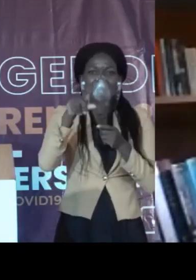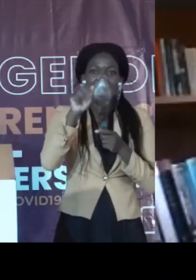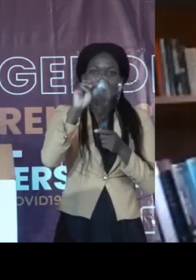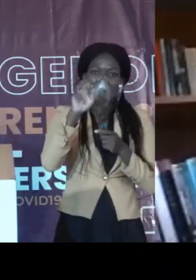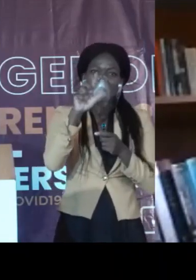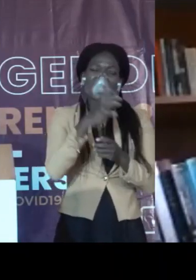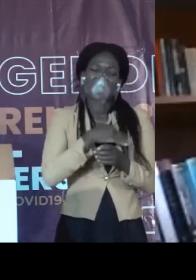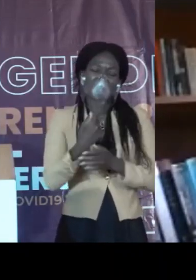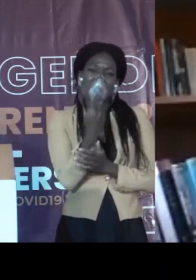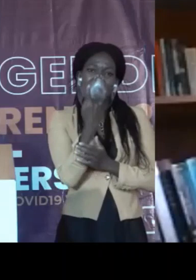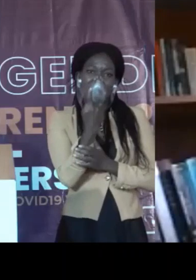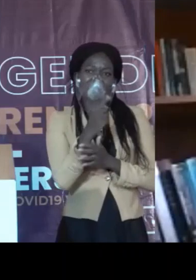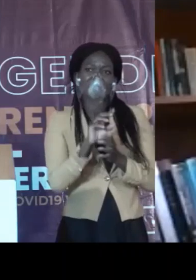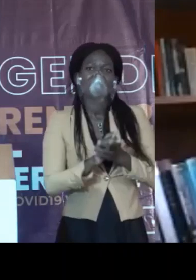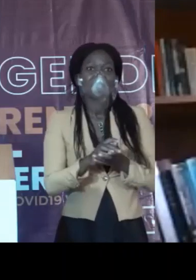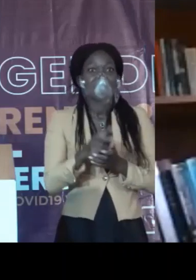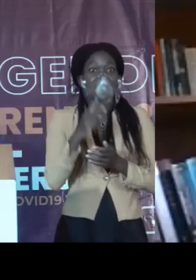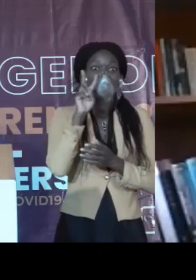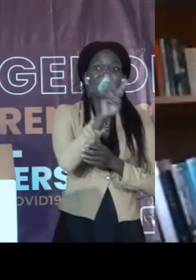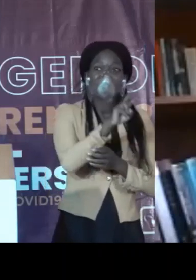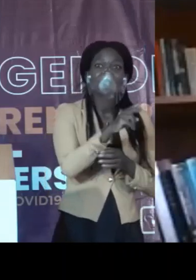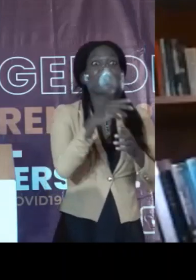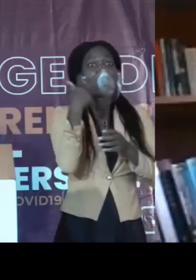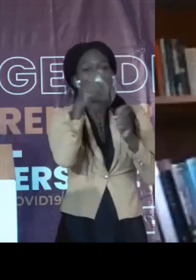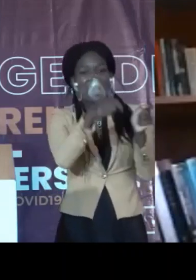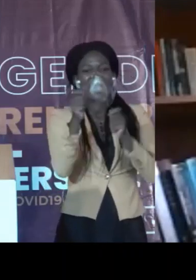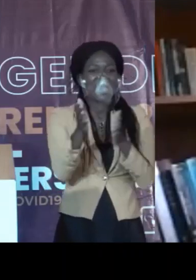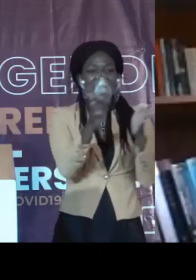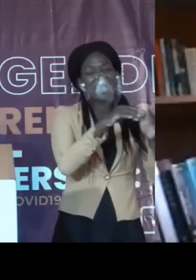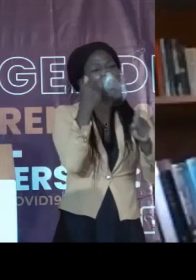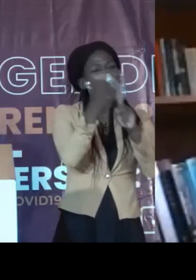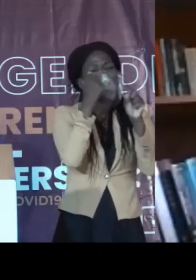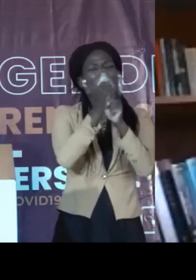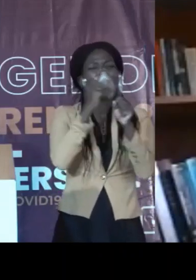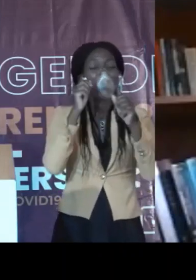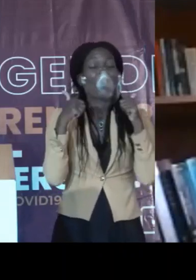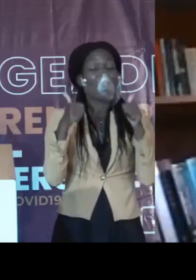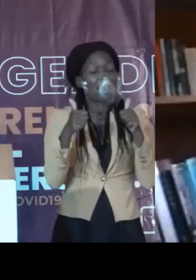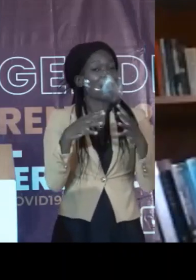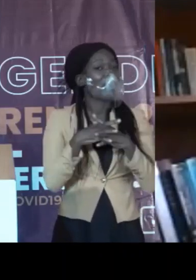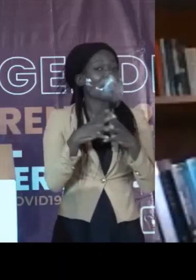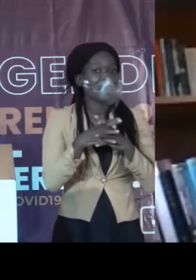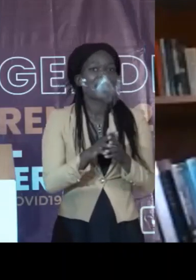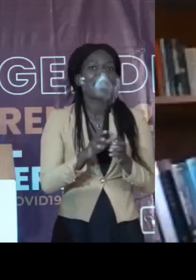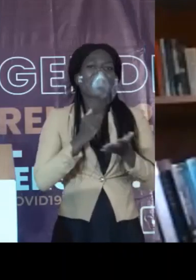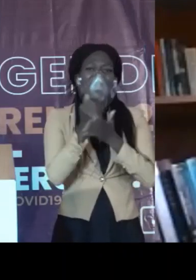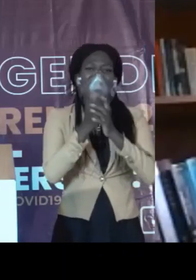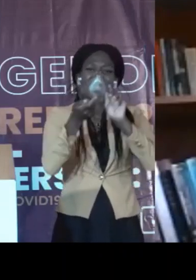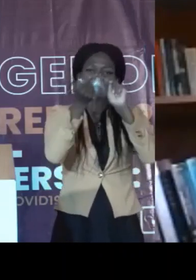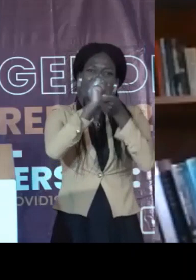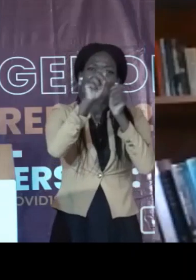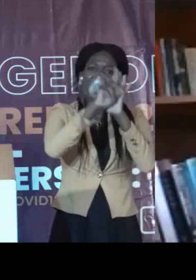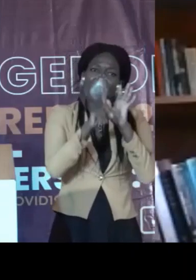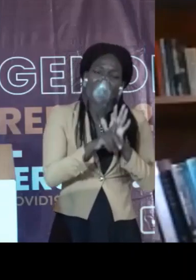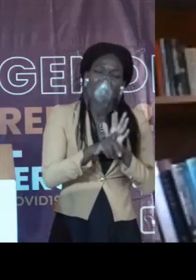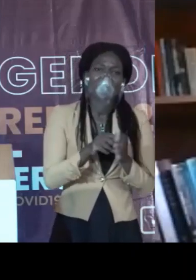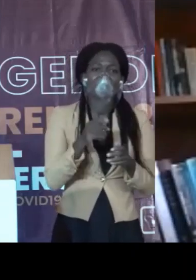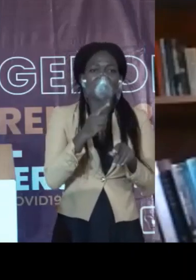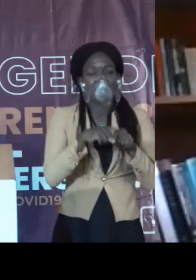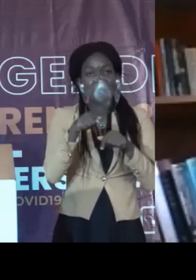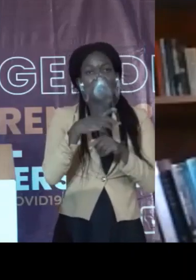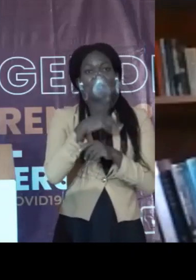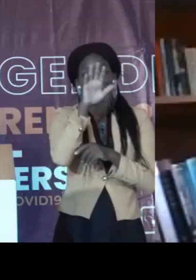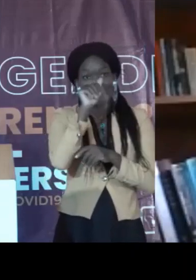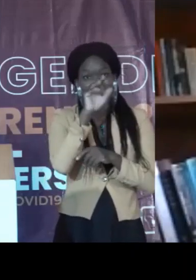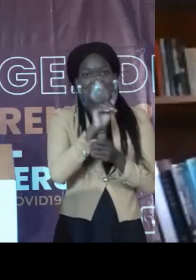women that she's visible in the agriculture sector, where they're able to influence policy issues. So at this point, let me call